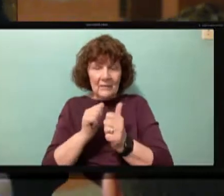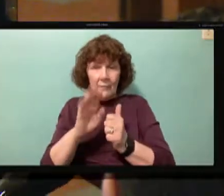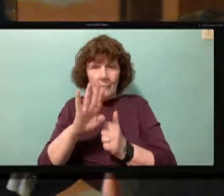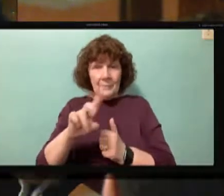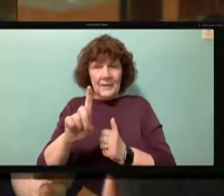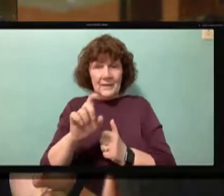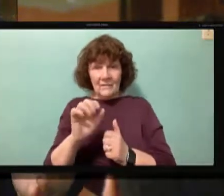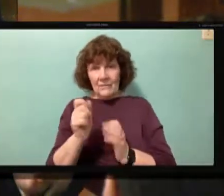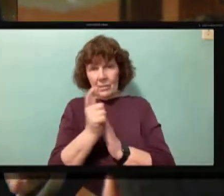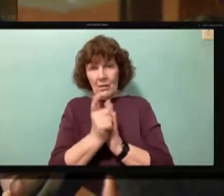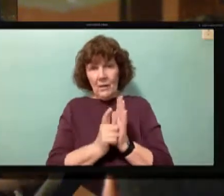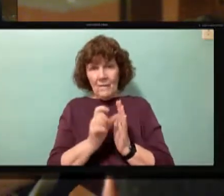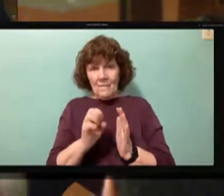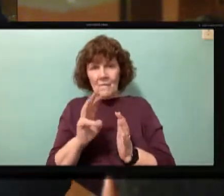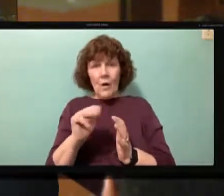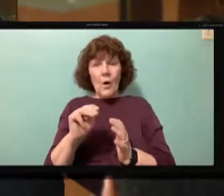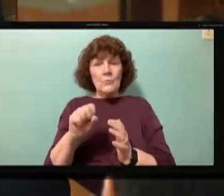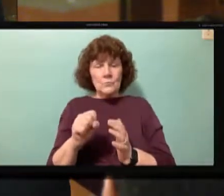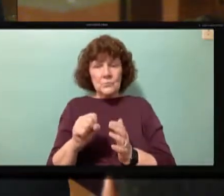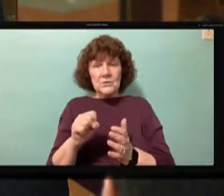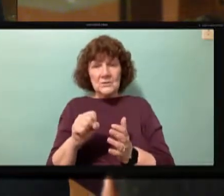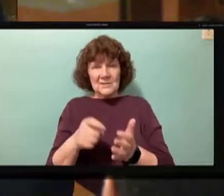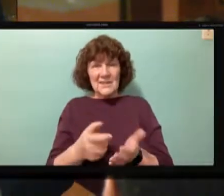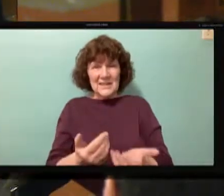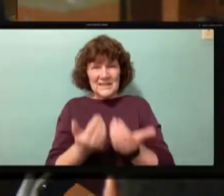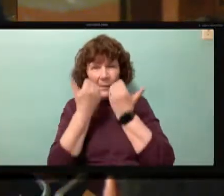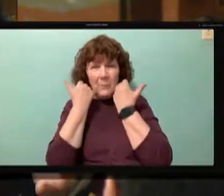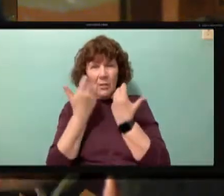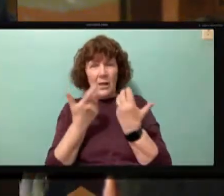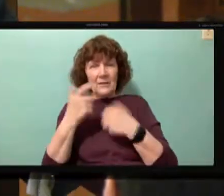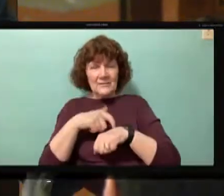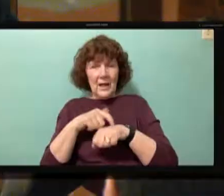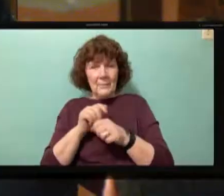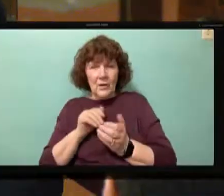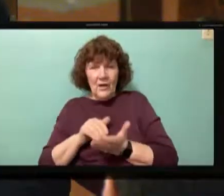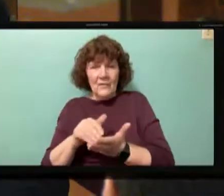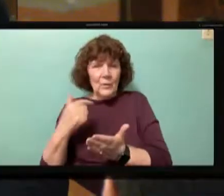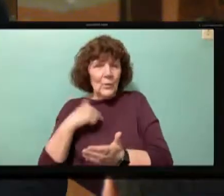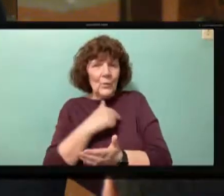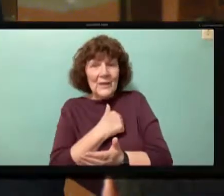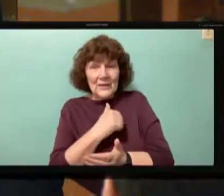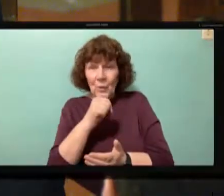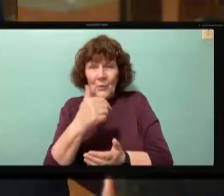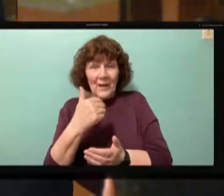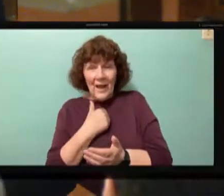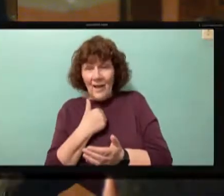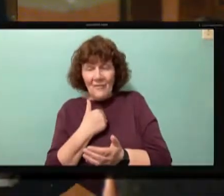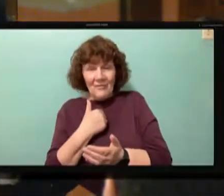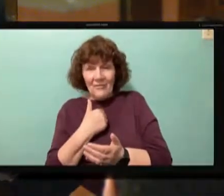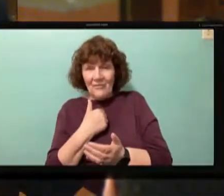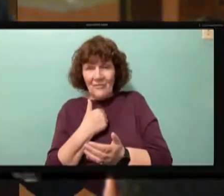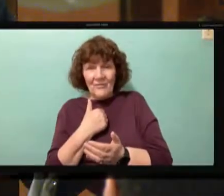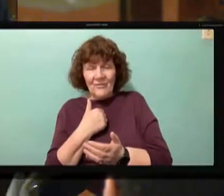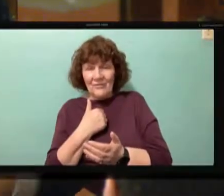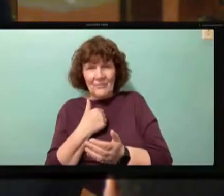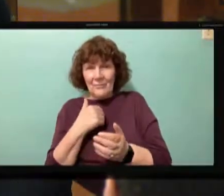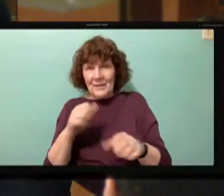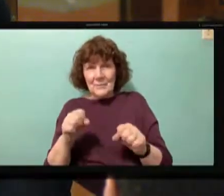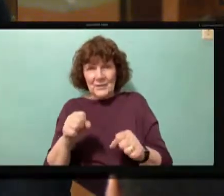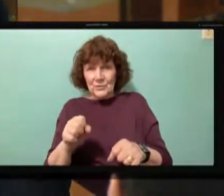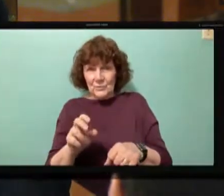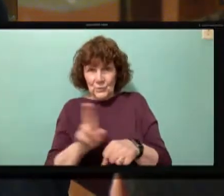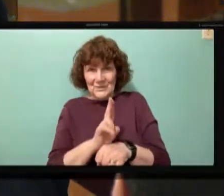add a lot of time, which is often not something that we have the opportunity, the luxury of, but also in order to